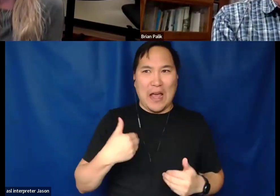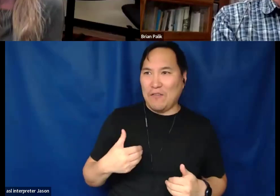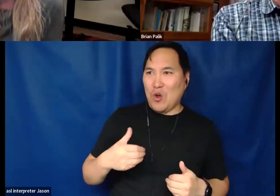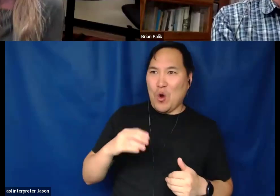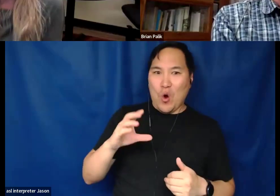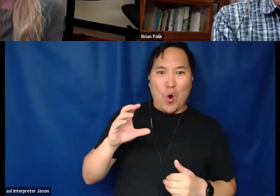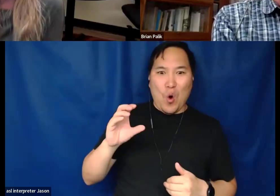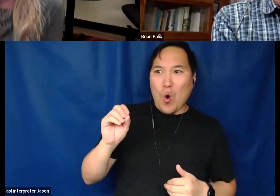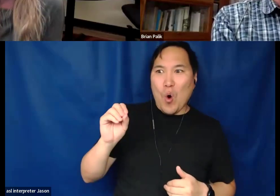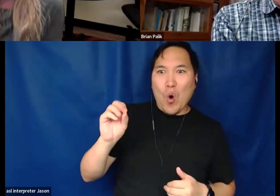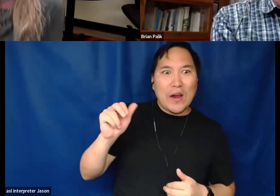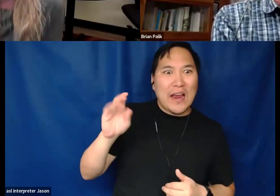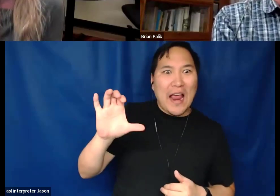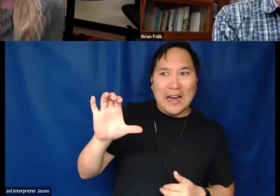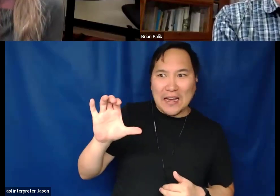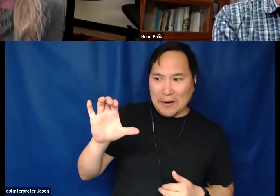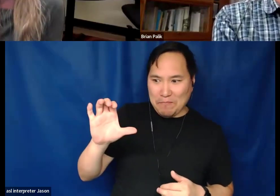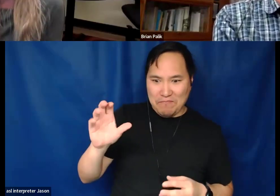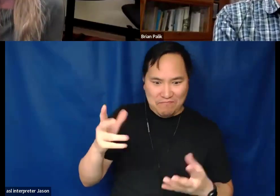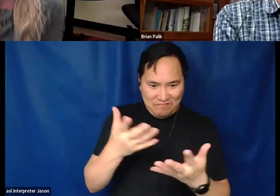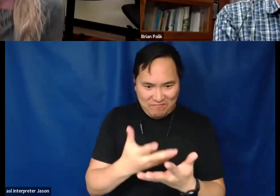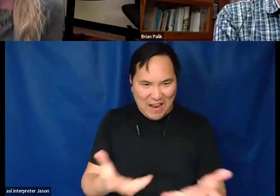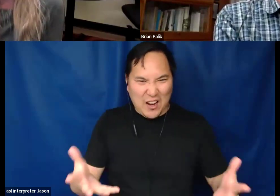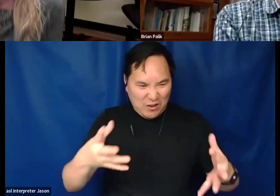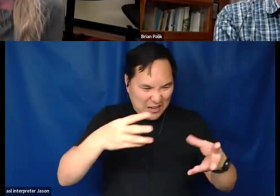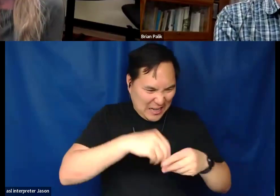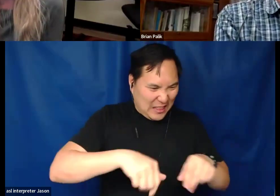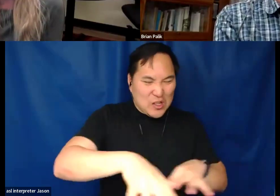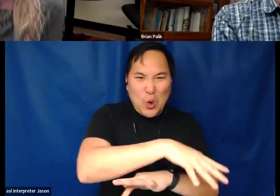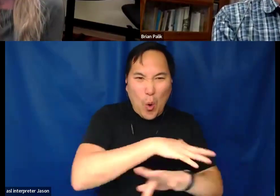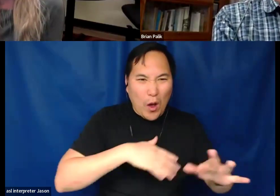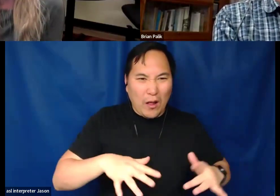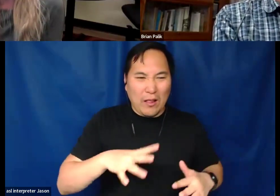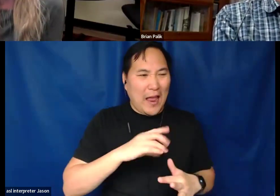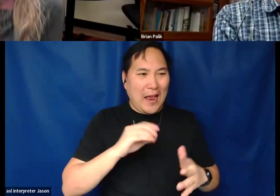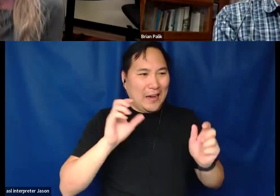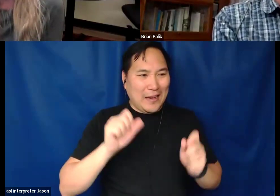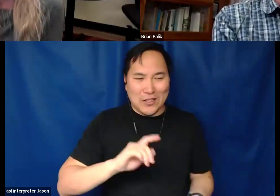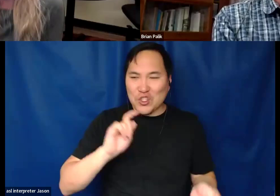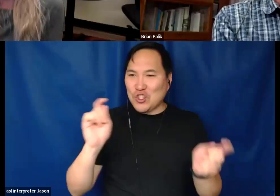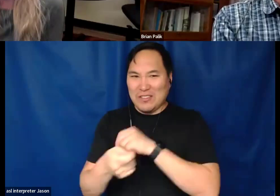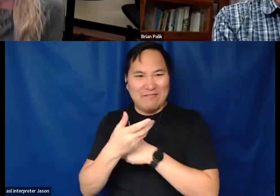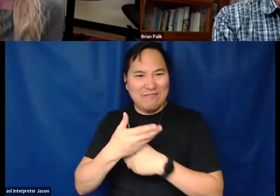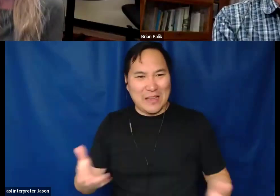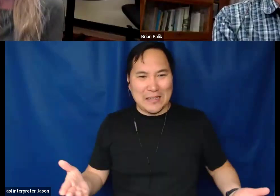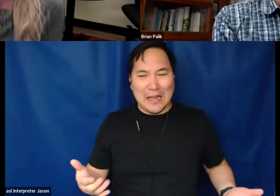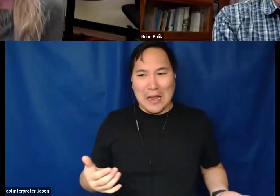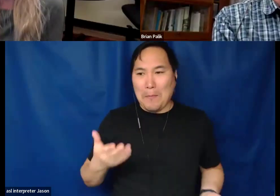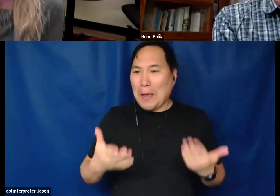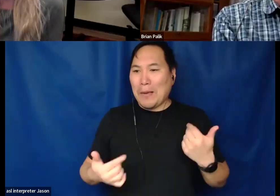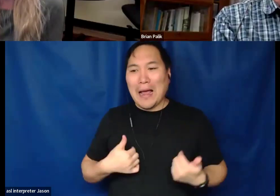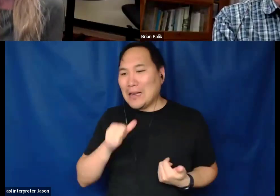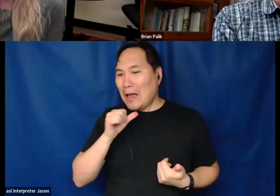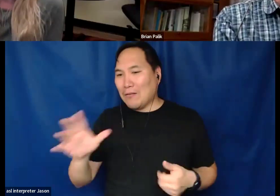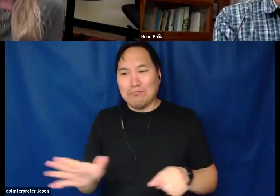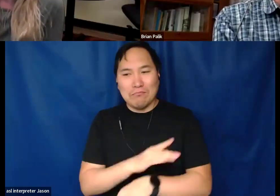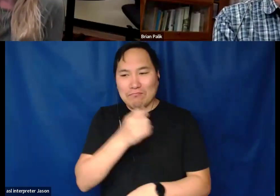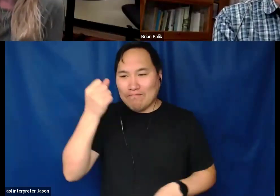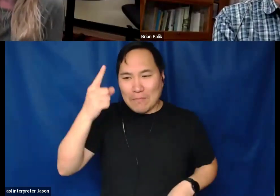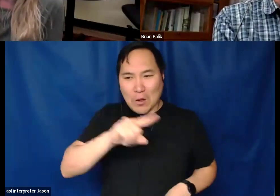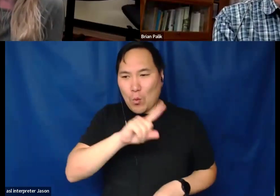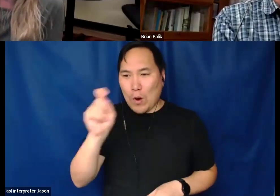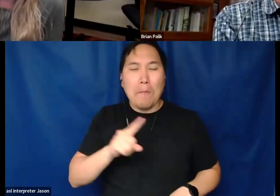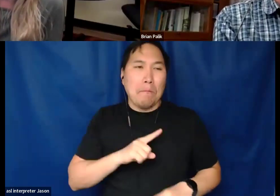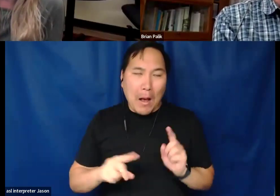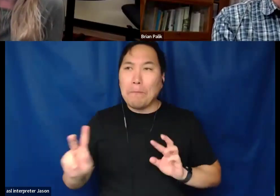the soil that's spatially variable. And so, again, I'm probably not fully understanding the question, but there is